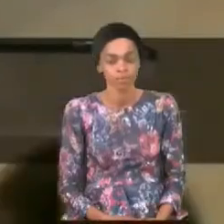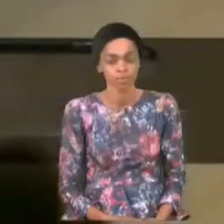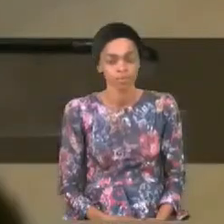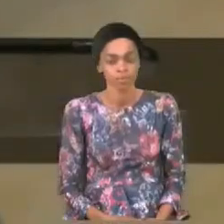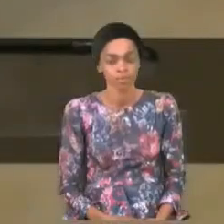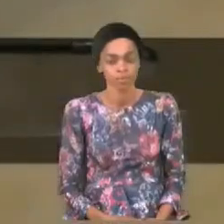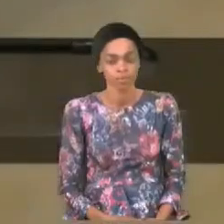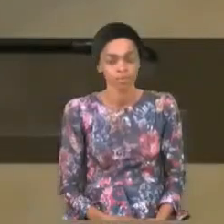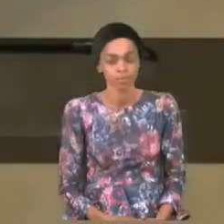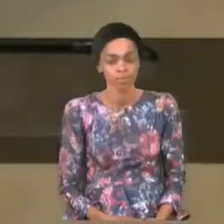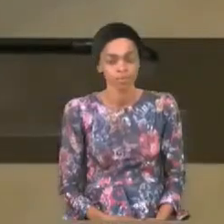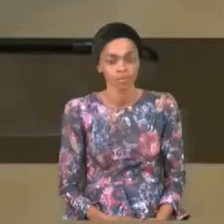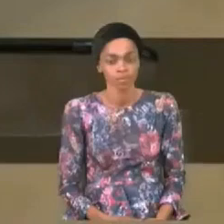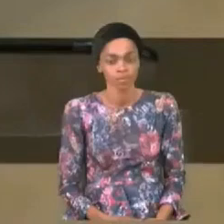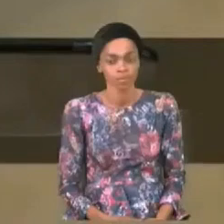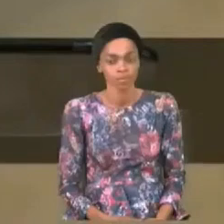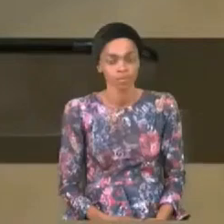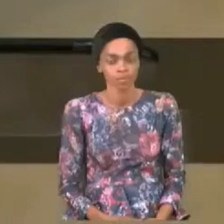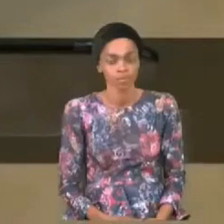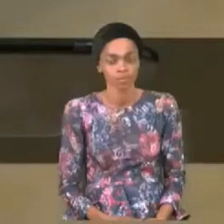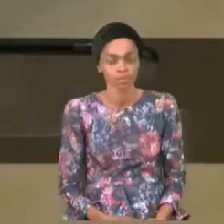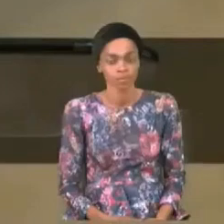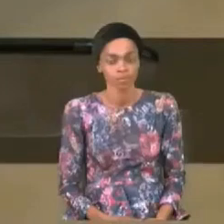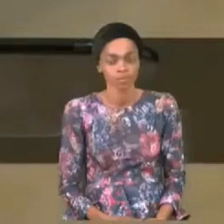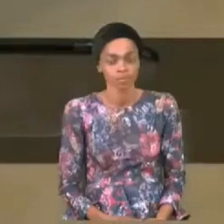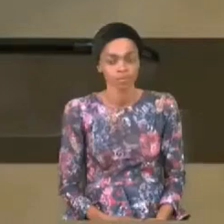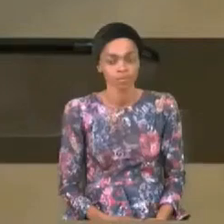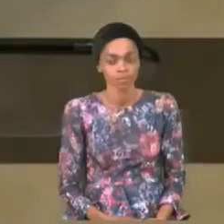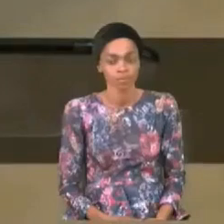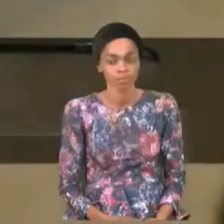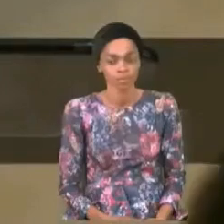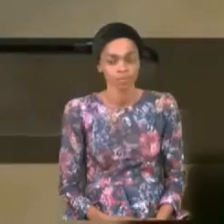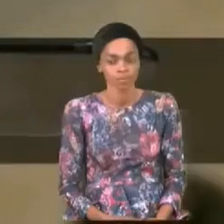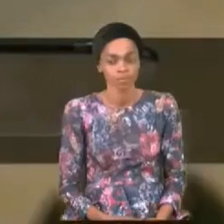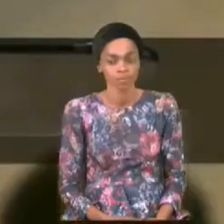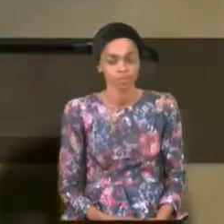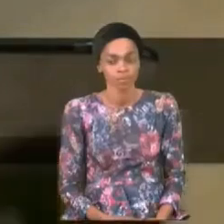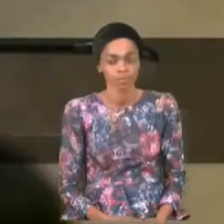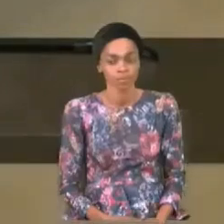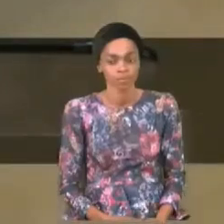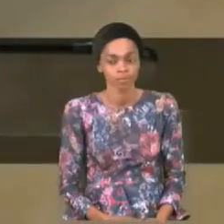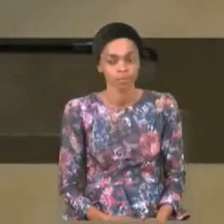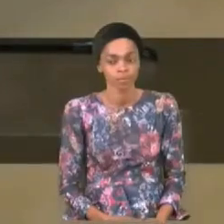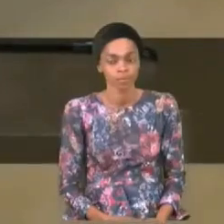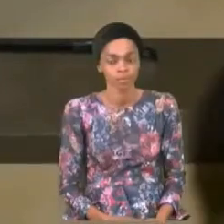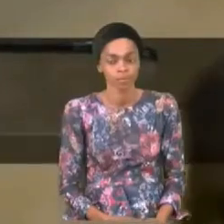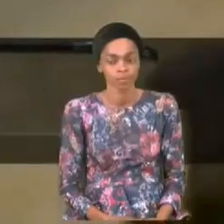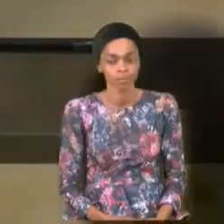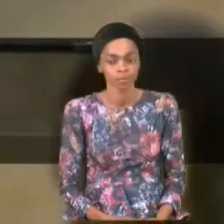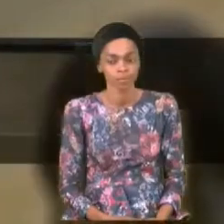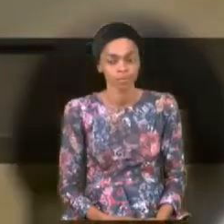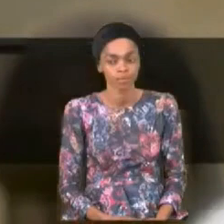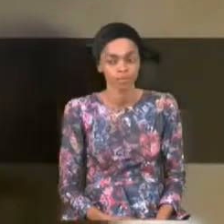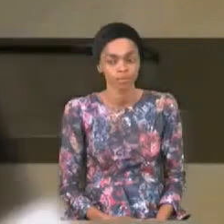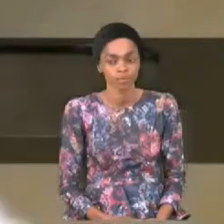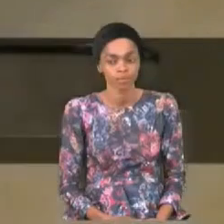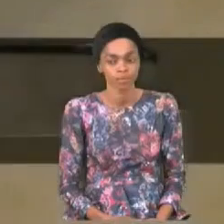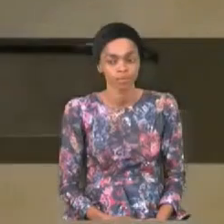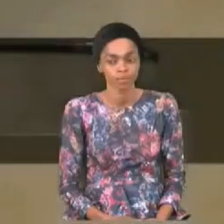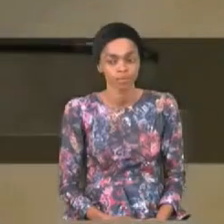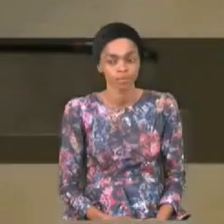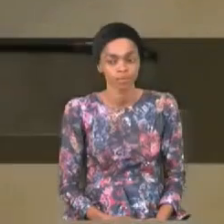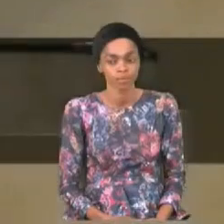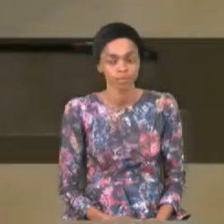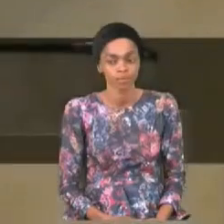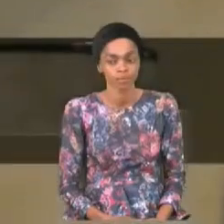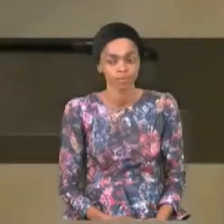glory shall be, while we herald the tidings, salvation is free. To the work, to the